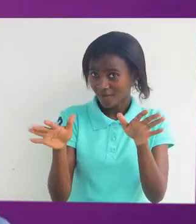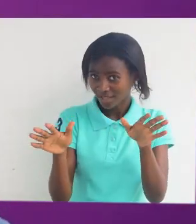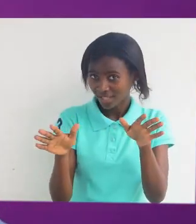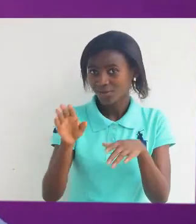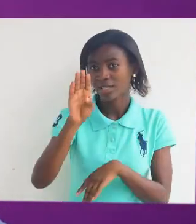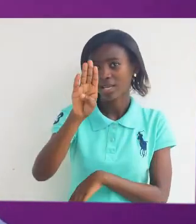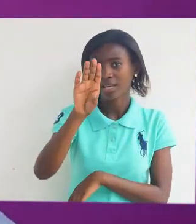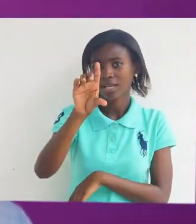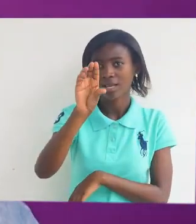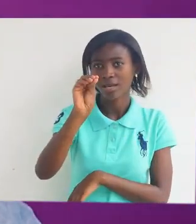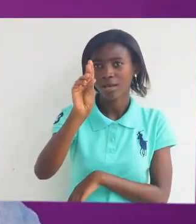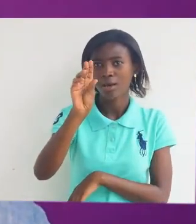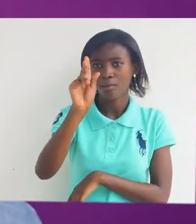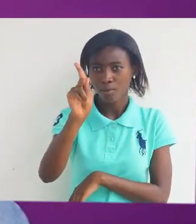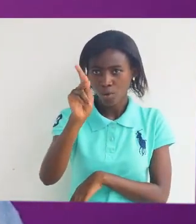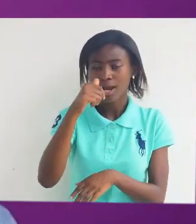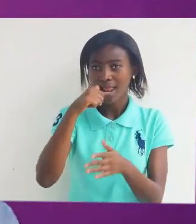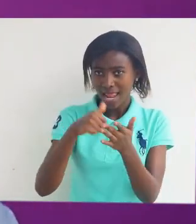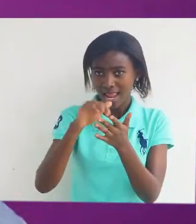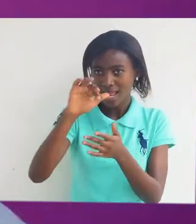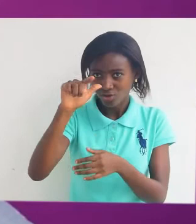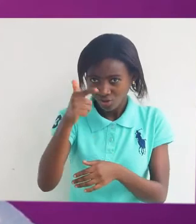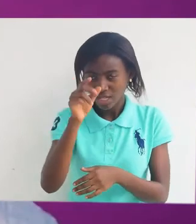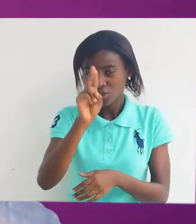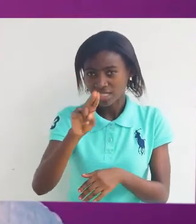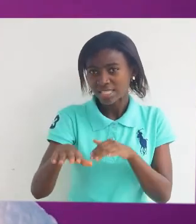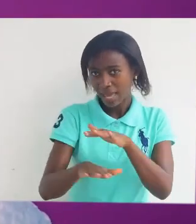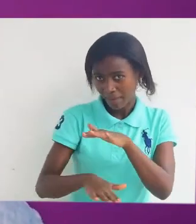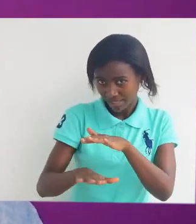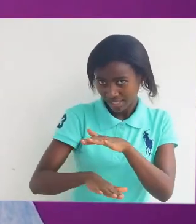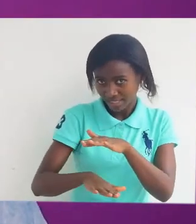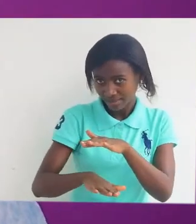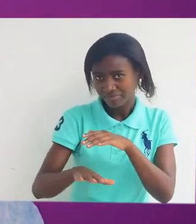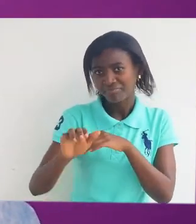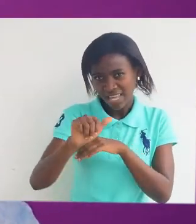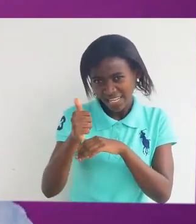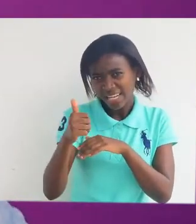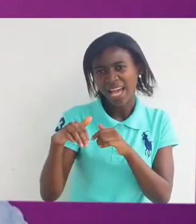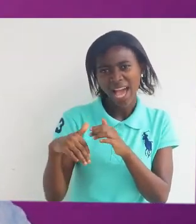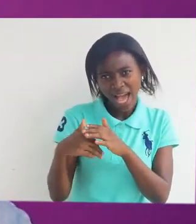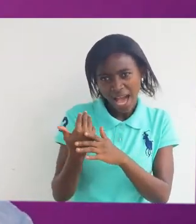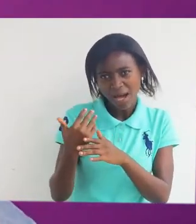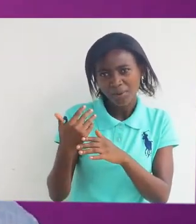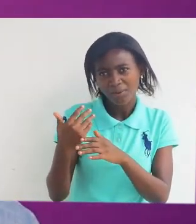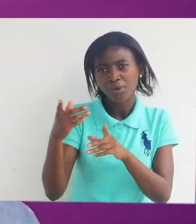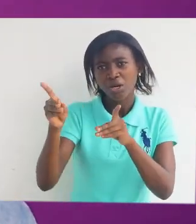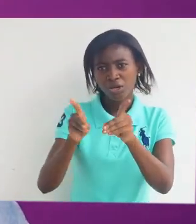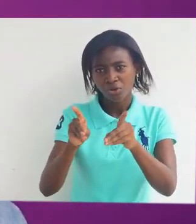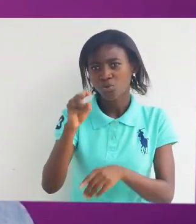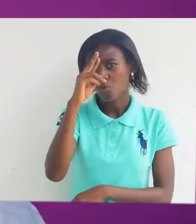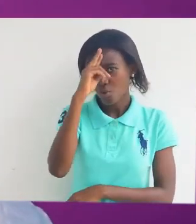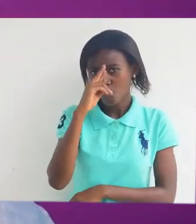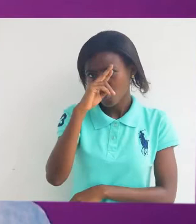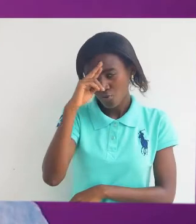that we are done with block lettering and using it as the basics, let's look at how to construct